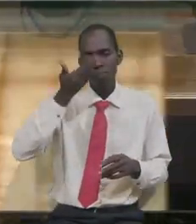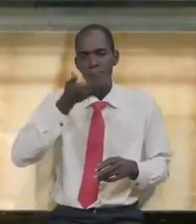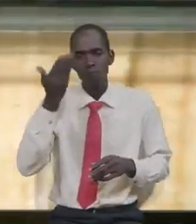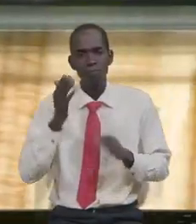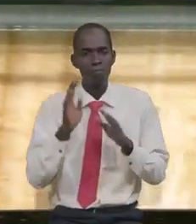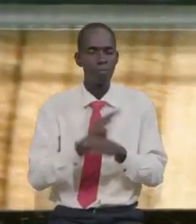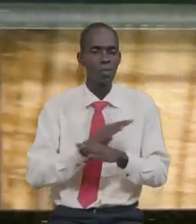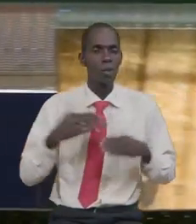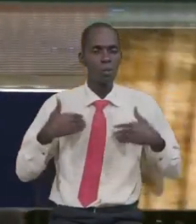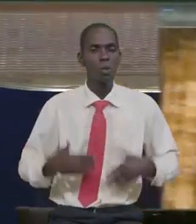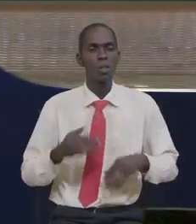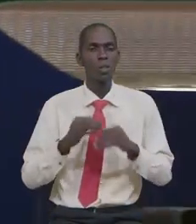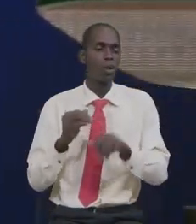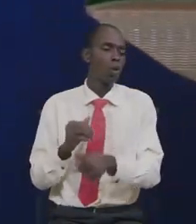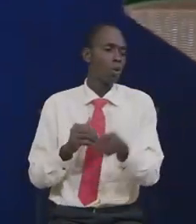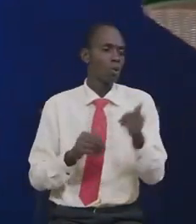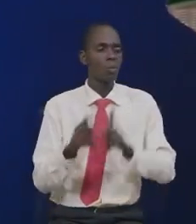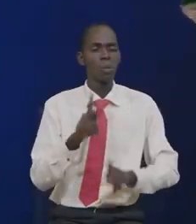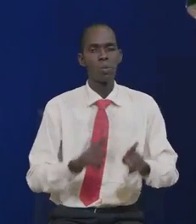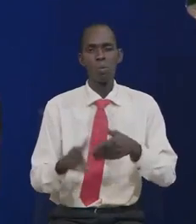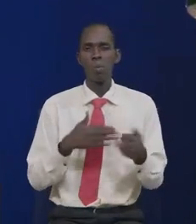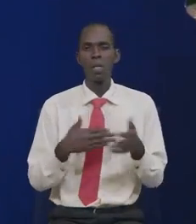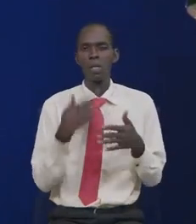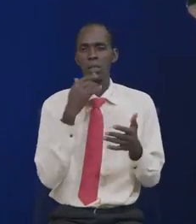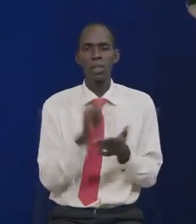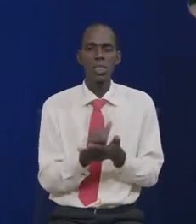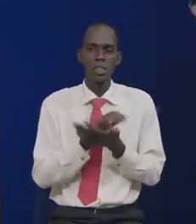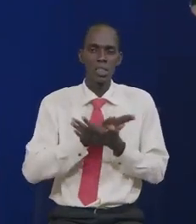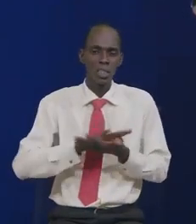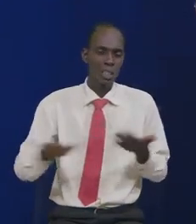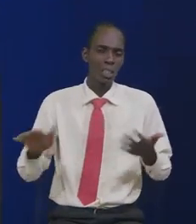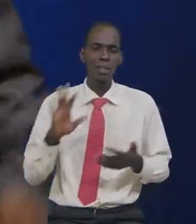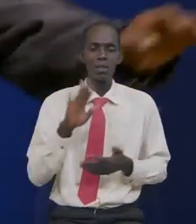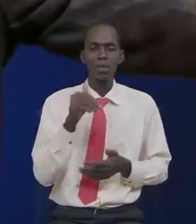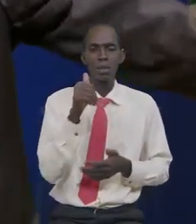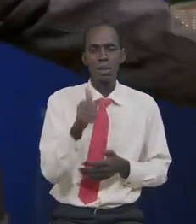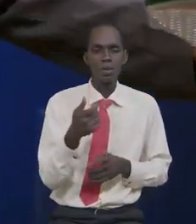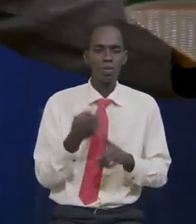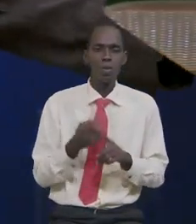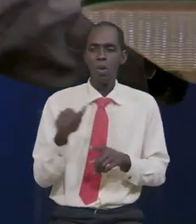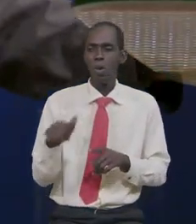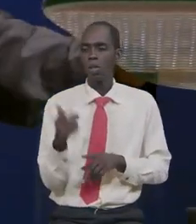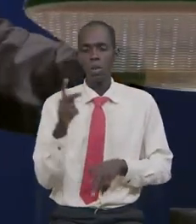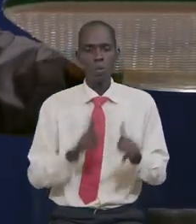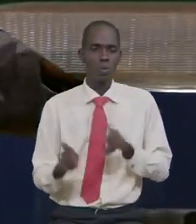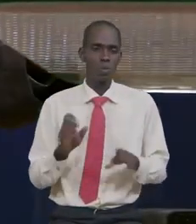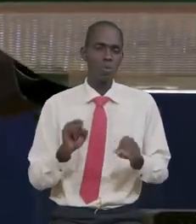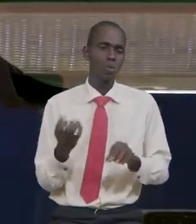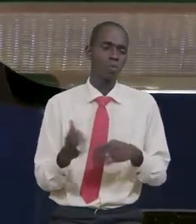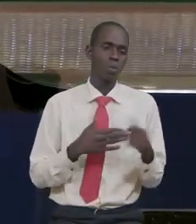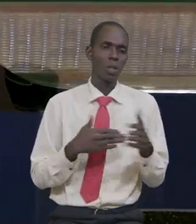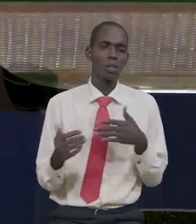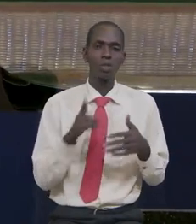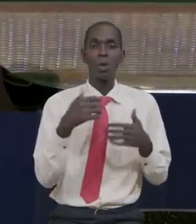matters. It says, clear yourself from other men's matters. You have enough